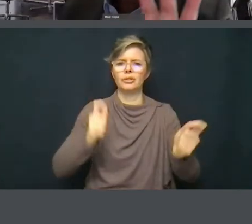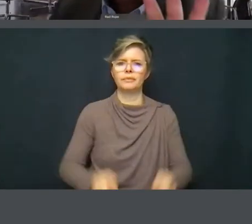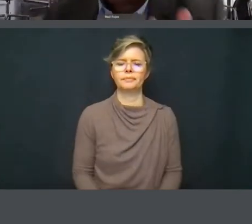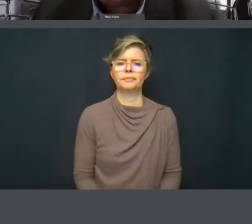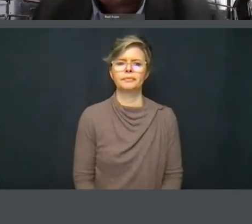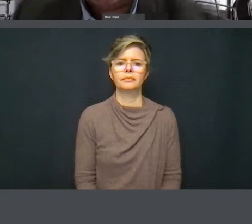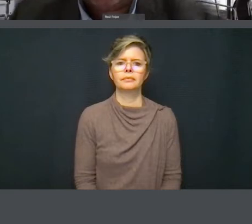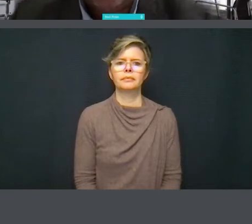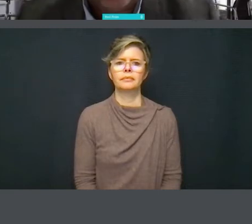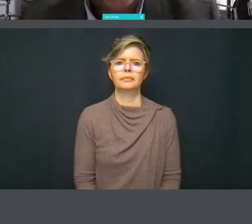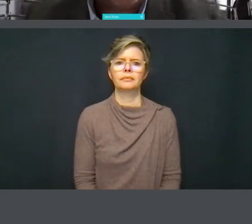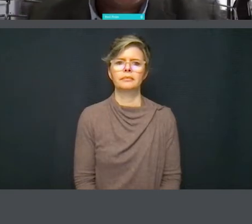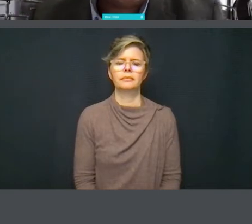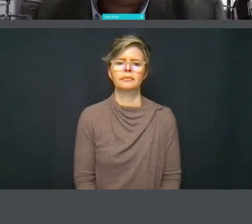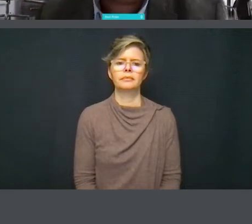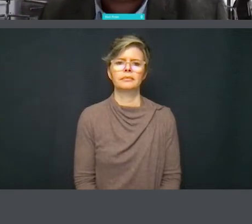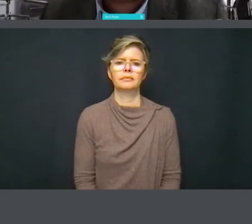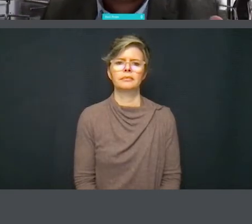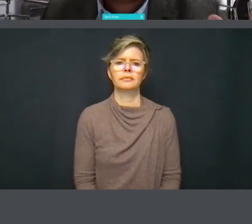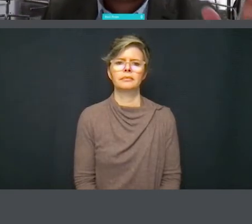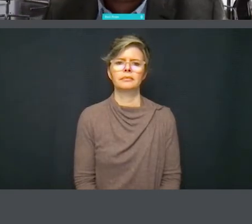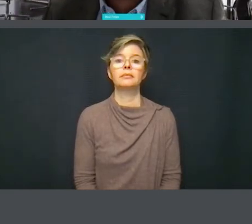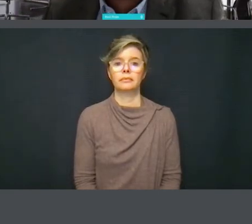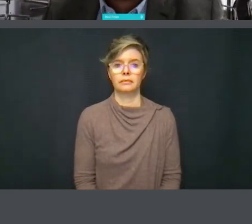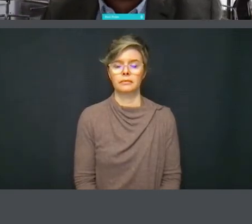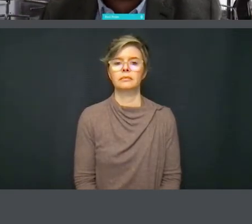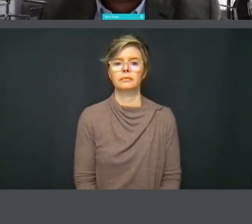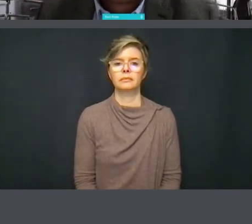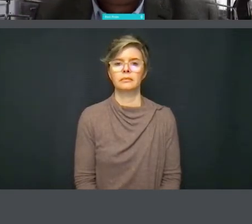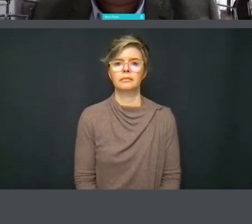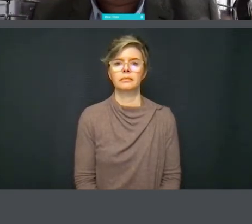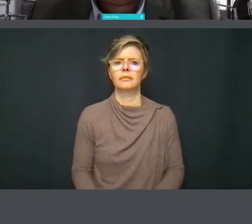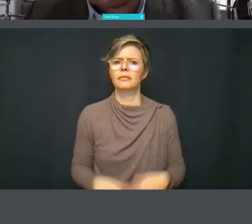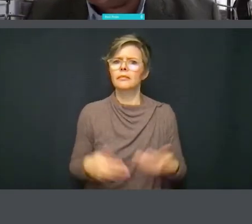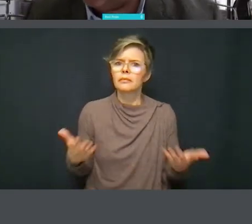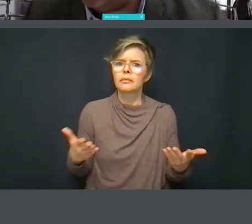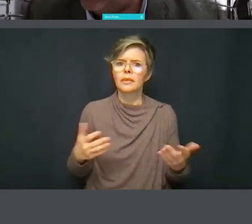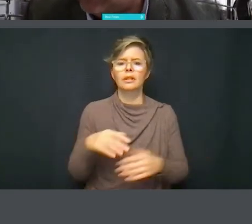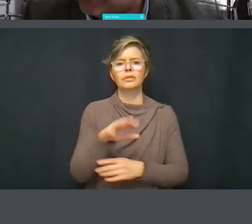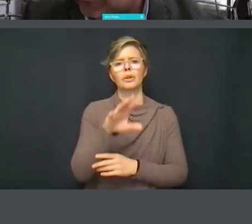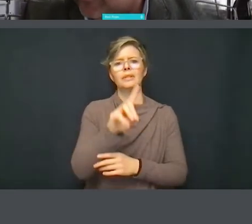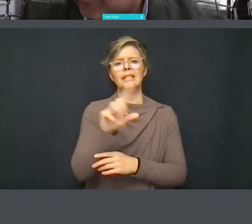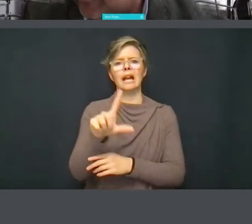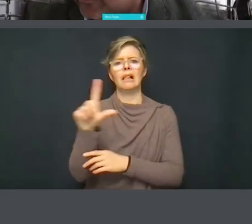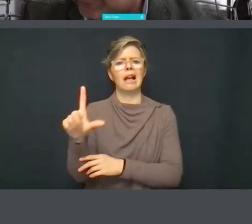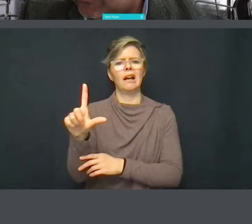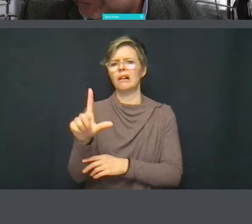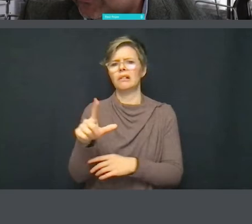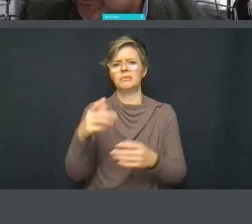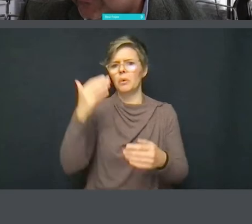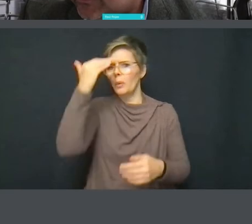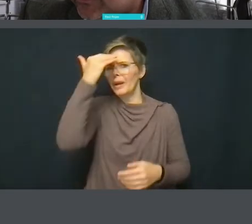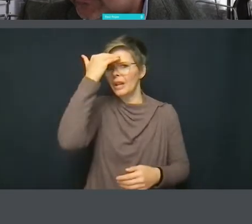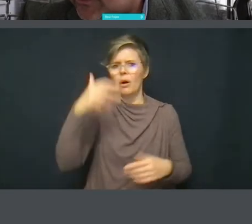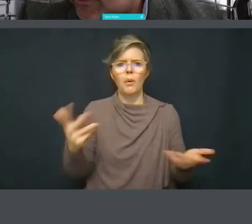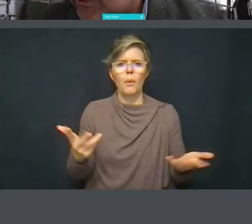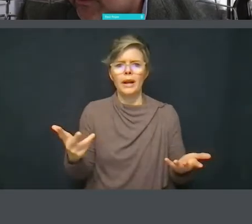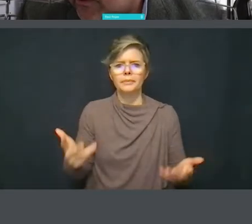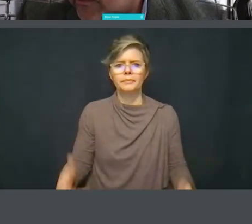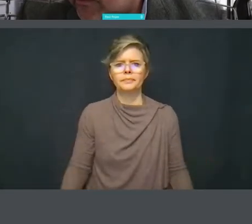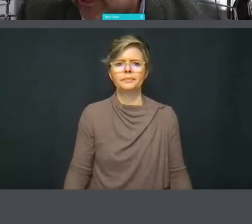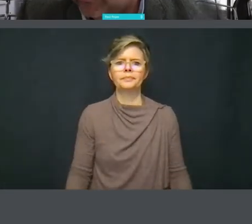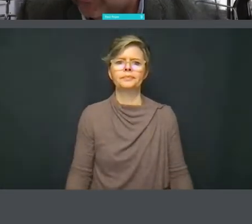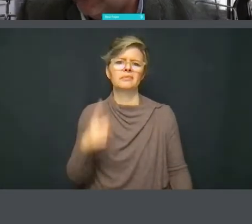That was my dog, sorry about that. So anyway, so what do we know about dual language learning? I think this is kind of really important, right? Just